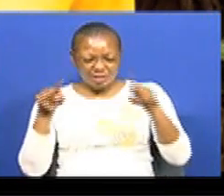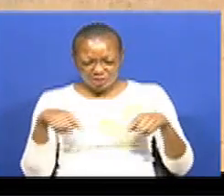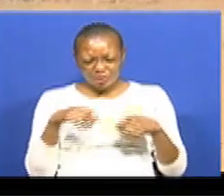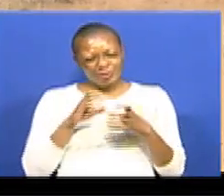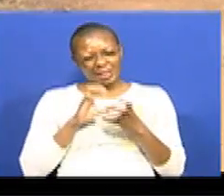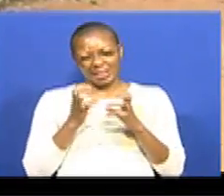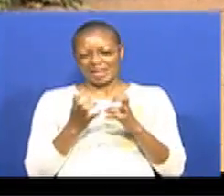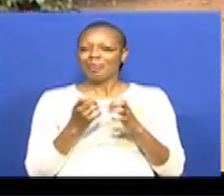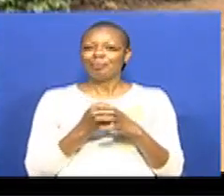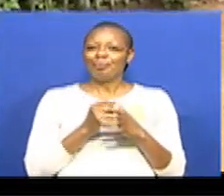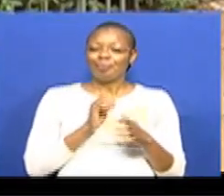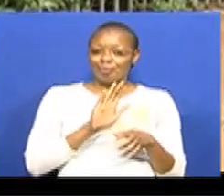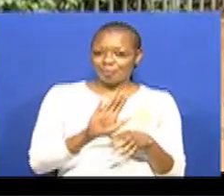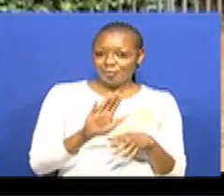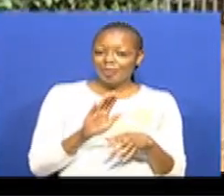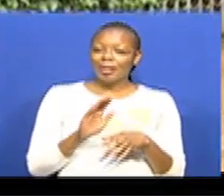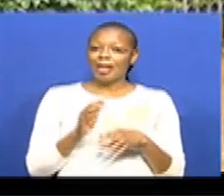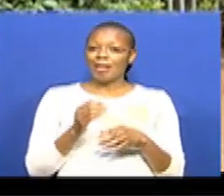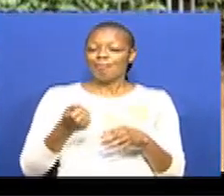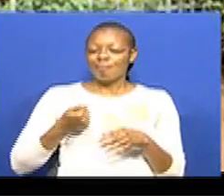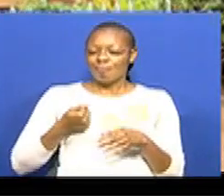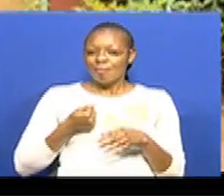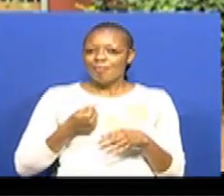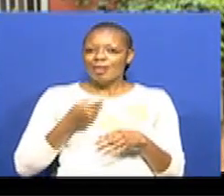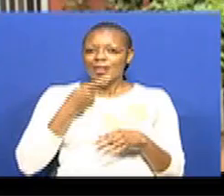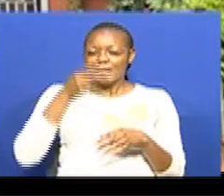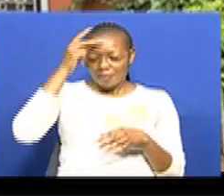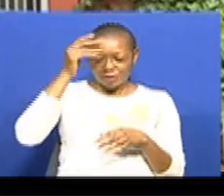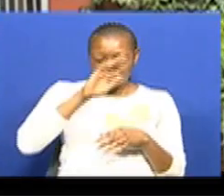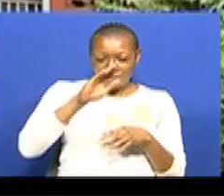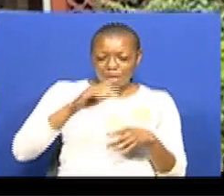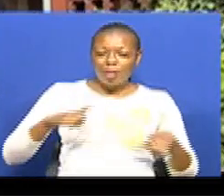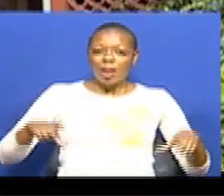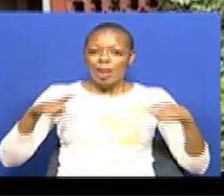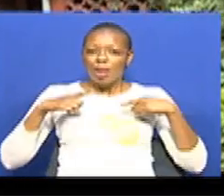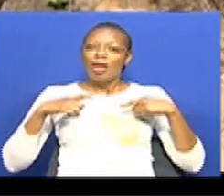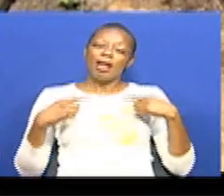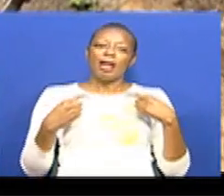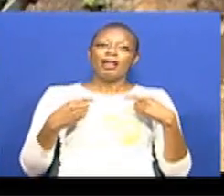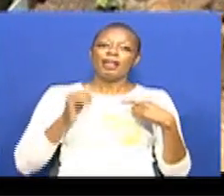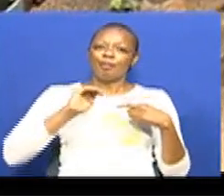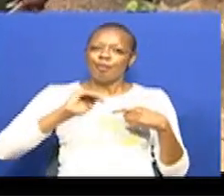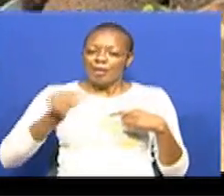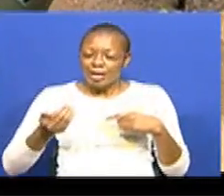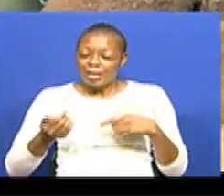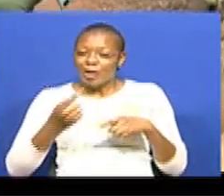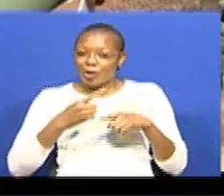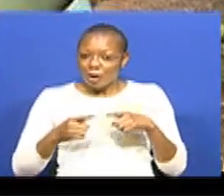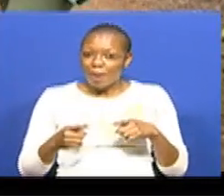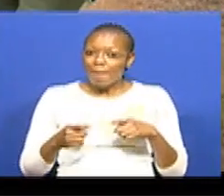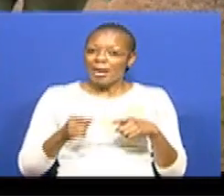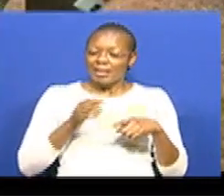messy. Licha ya kwamba yeye na wazazi wake wanaishi mjini, bado ameweza kuwa na kijishamba chake kidogo na kupanda